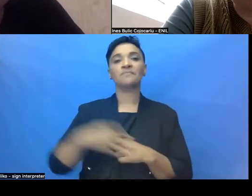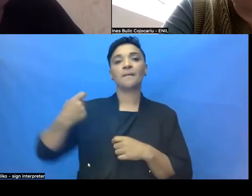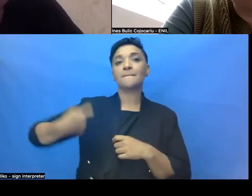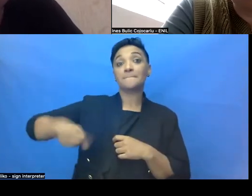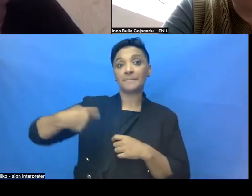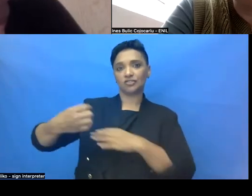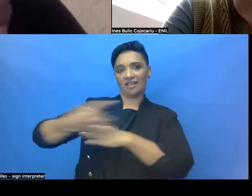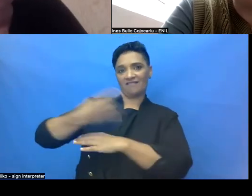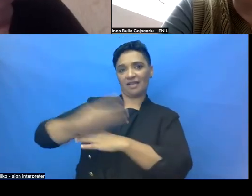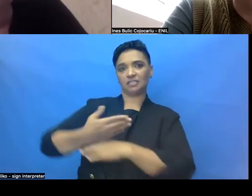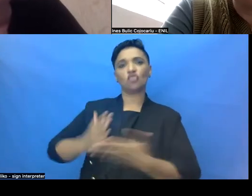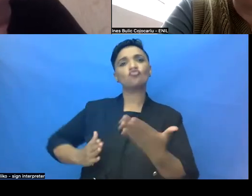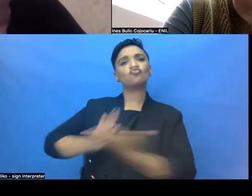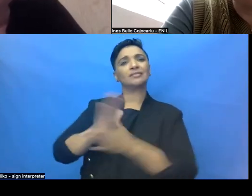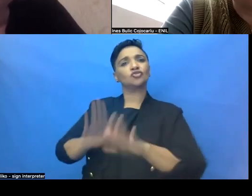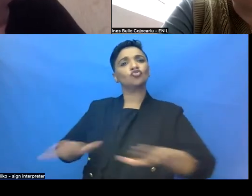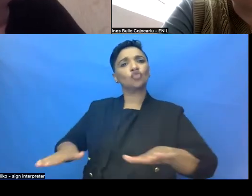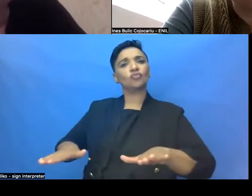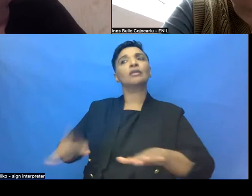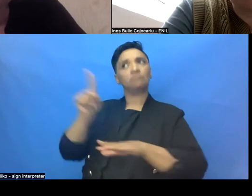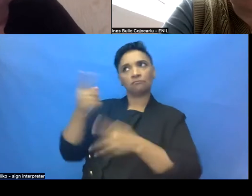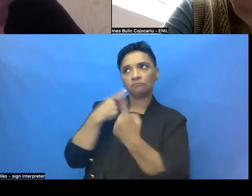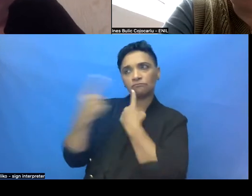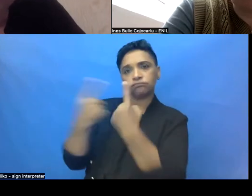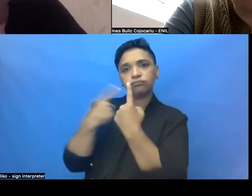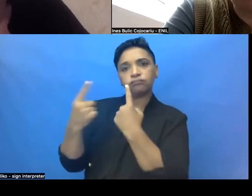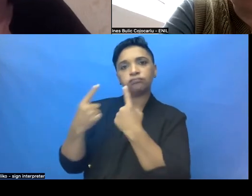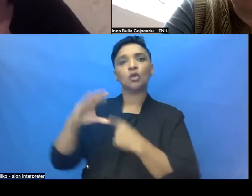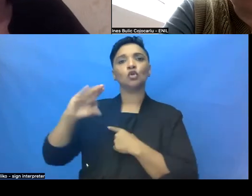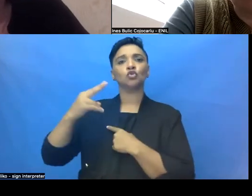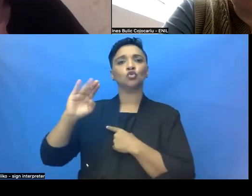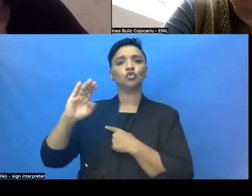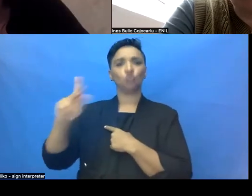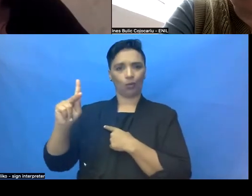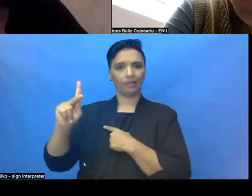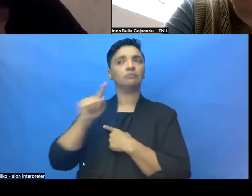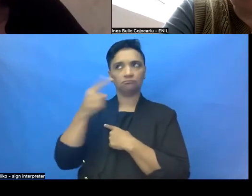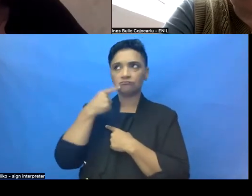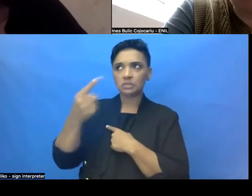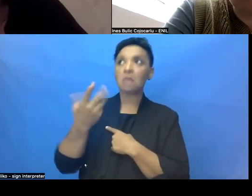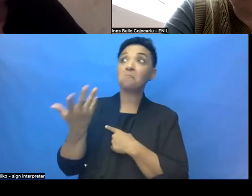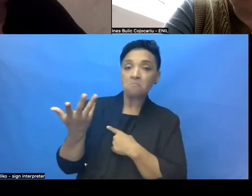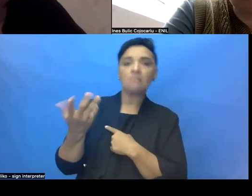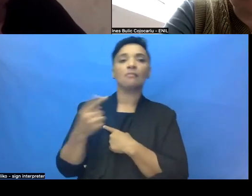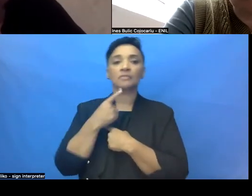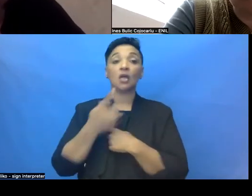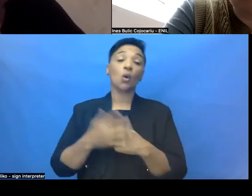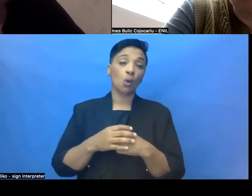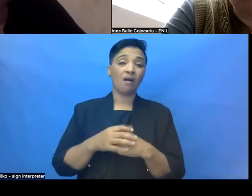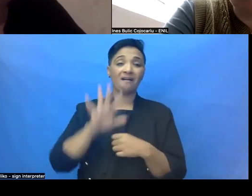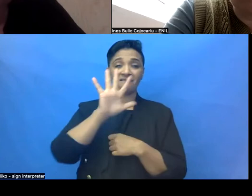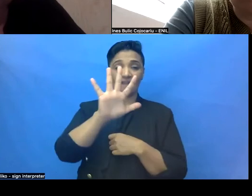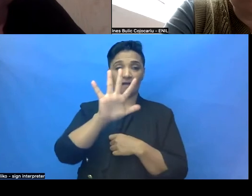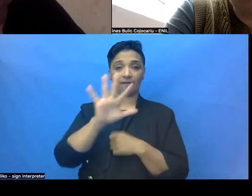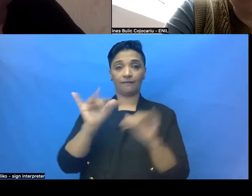the rights of the child in Ukraine, Daria Gerasimchuk, today. And she mentioned that 5 institutions in